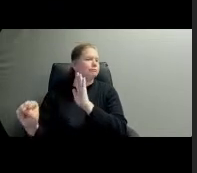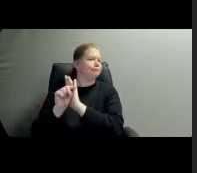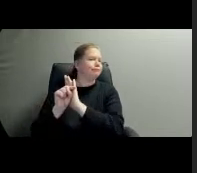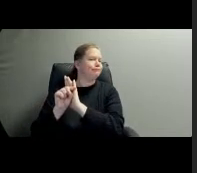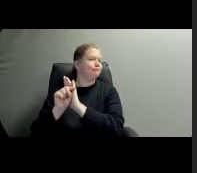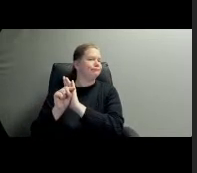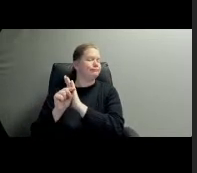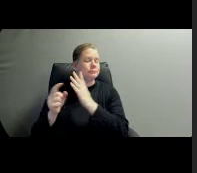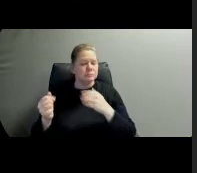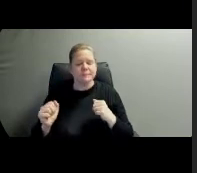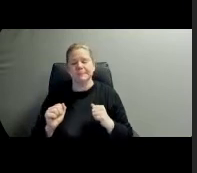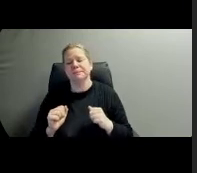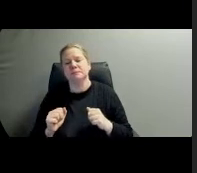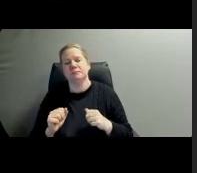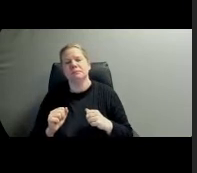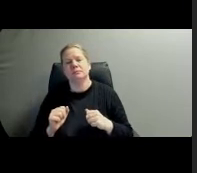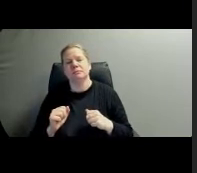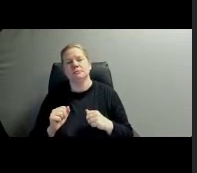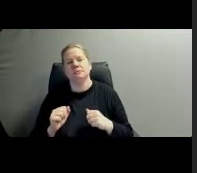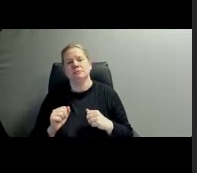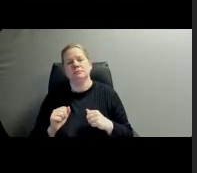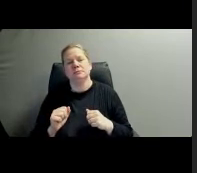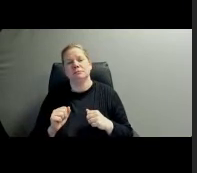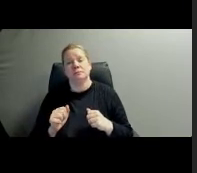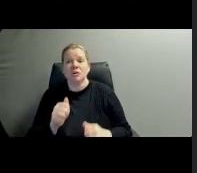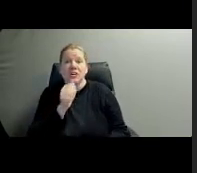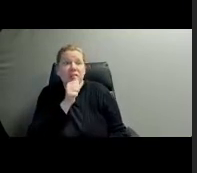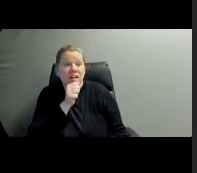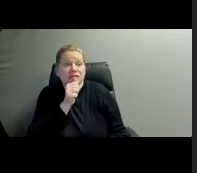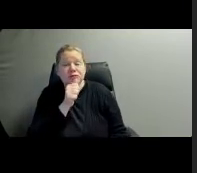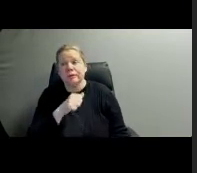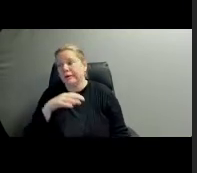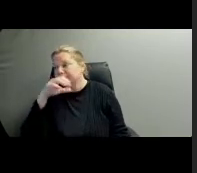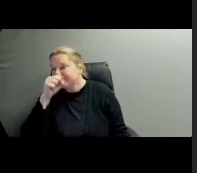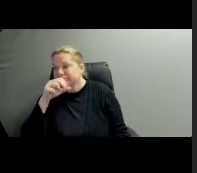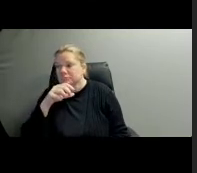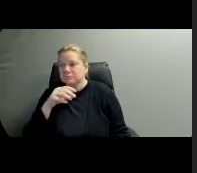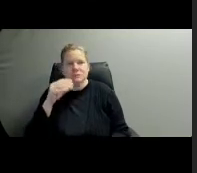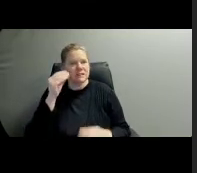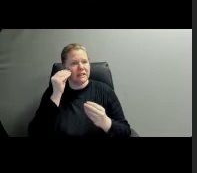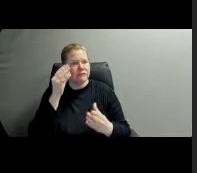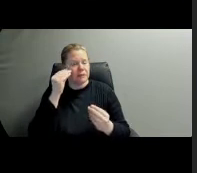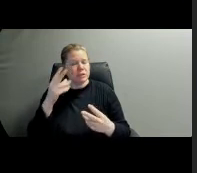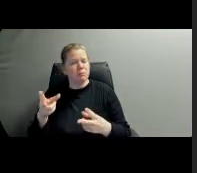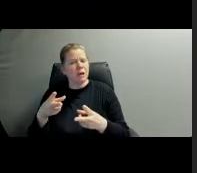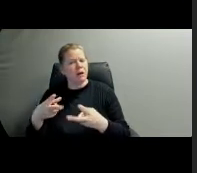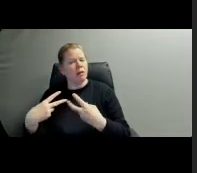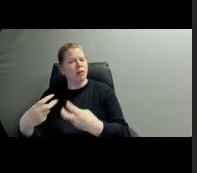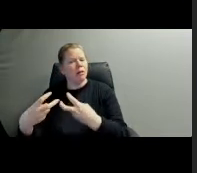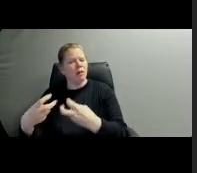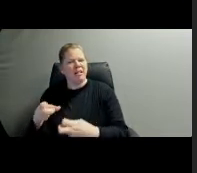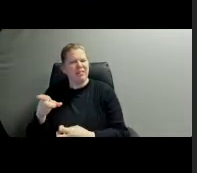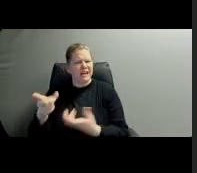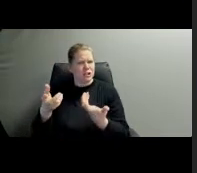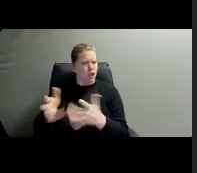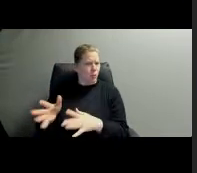lot of conversation people might be having at their homes about confidential things, about sensitive information, which they might not want that any company or any